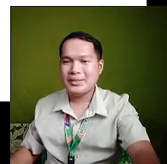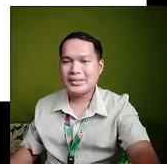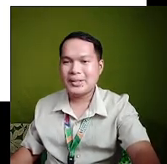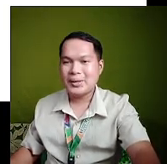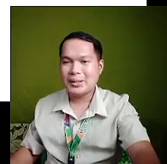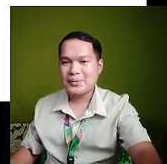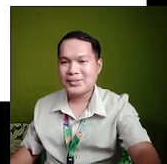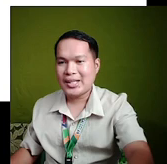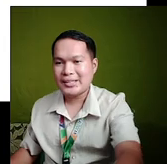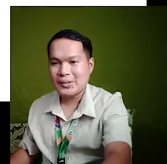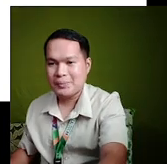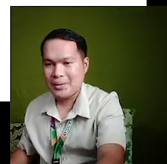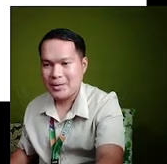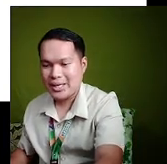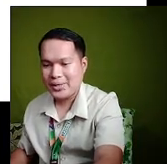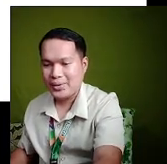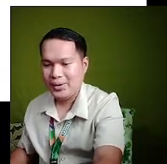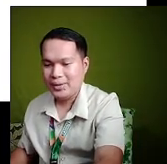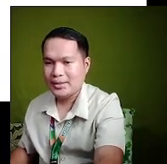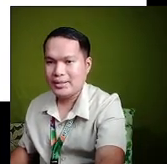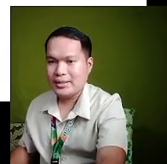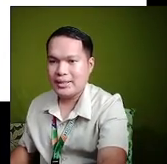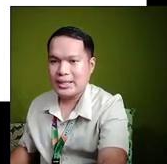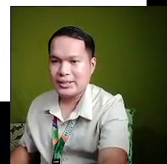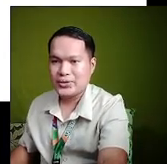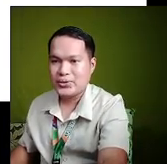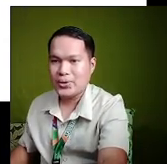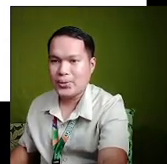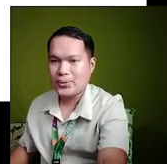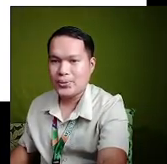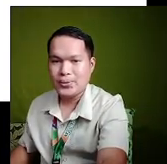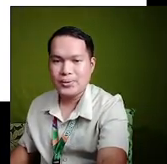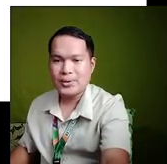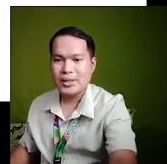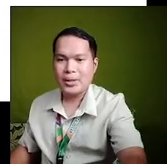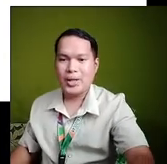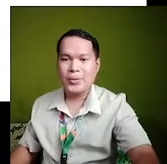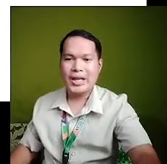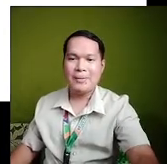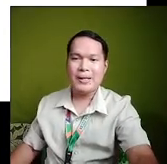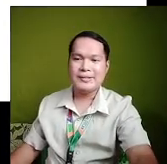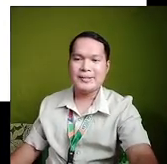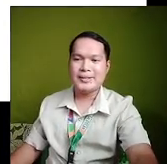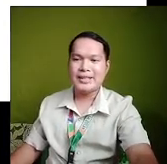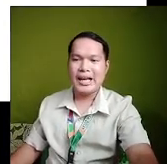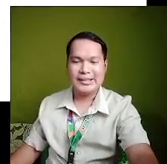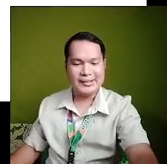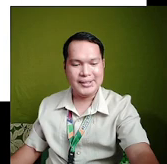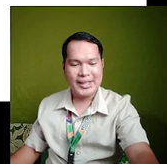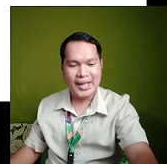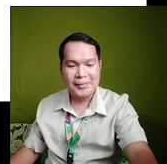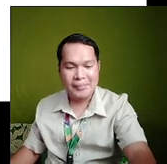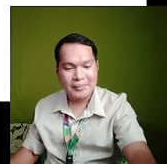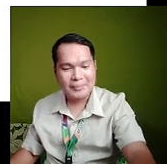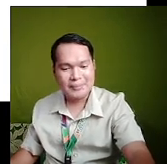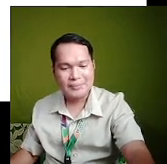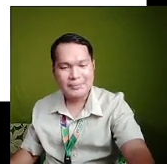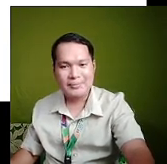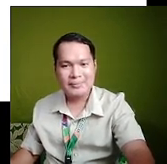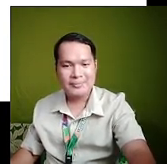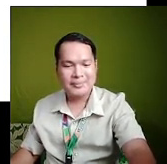So, tapos na ang Super Mario. At ang Sudoku. And we have also Dinosaur game.